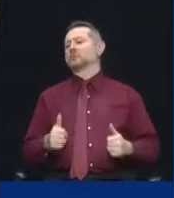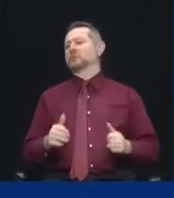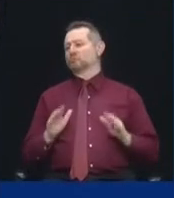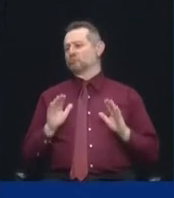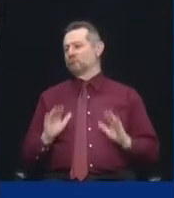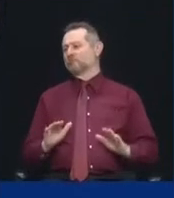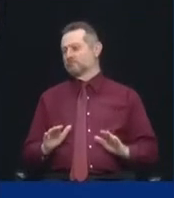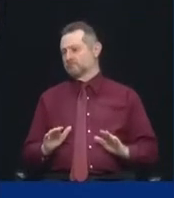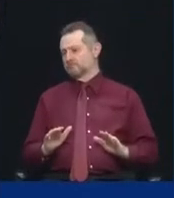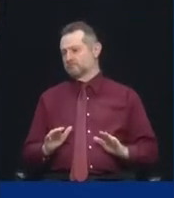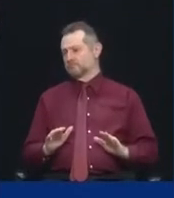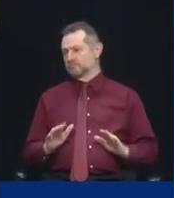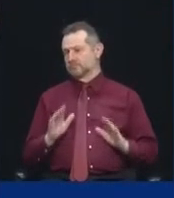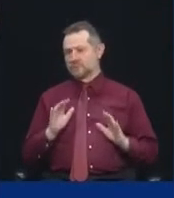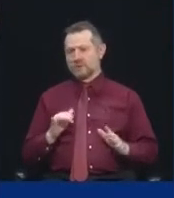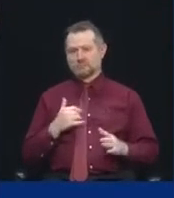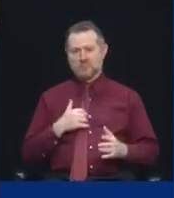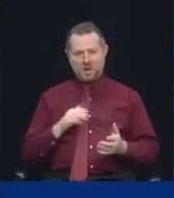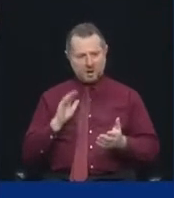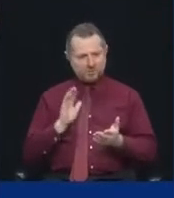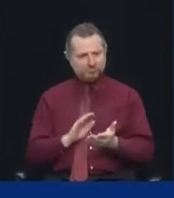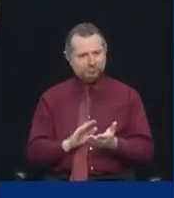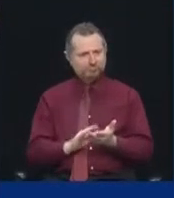news, and I want to congratulate the